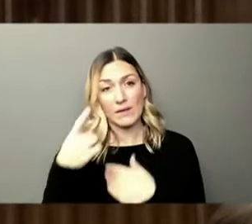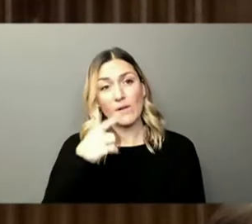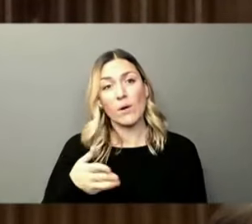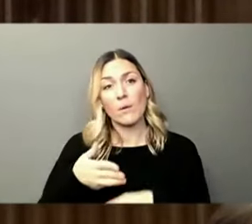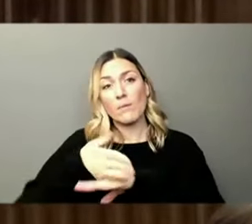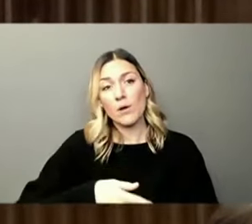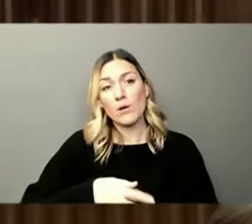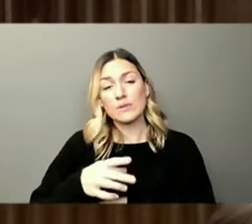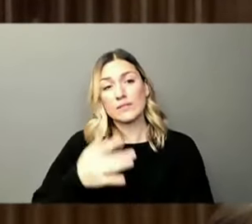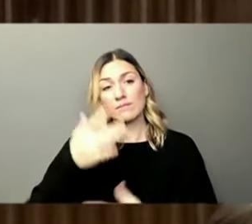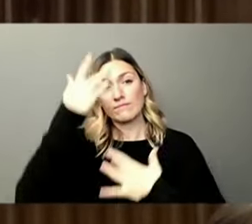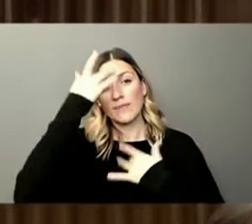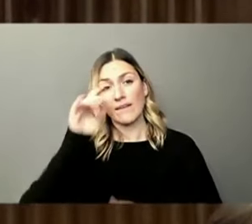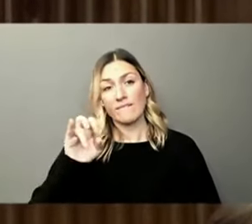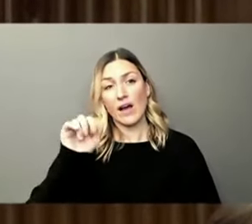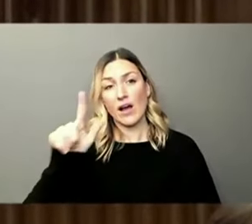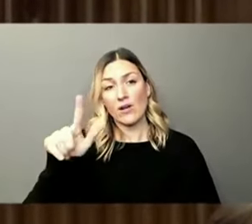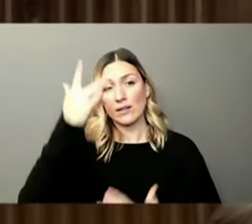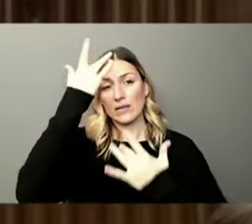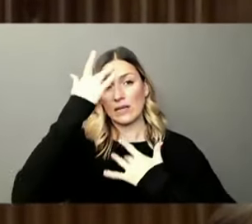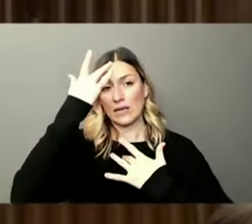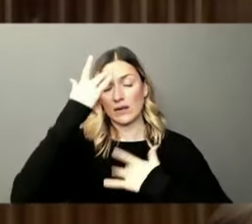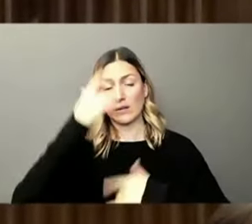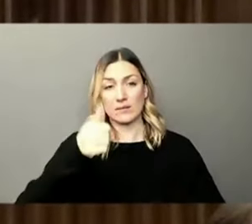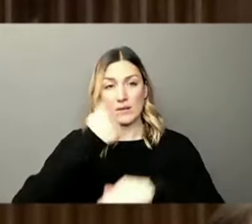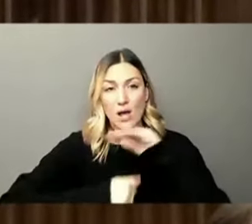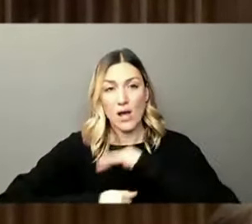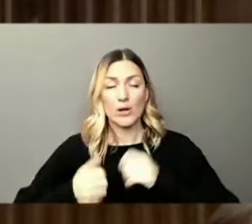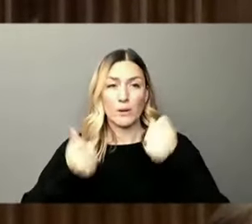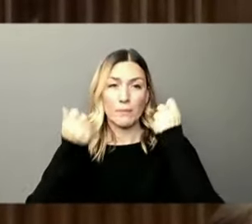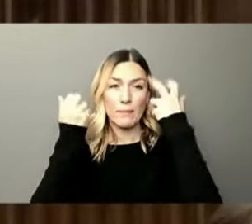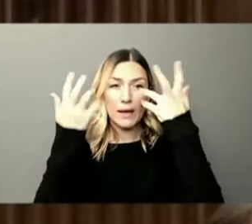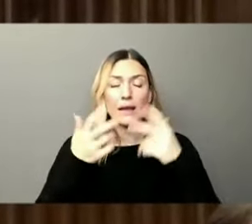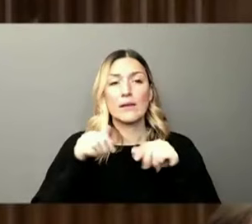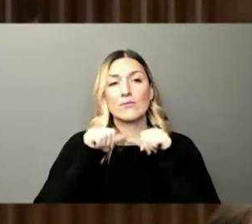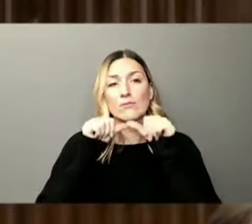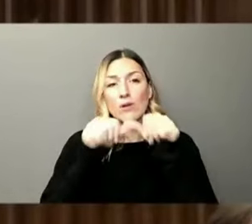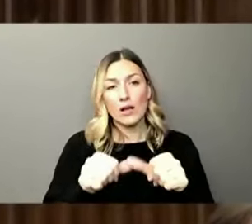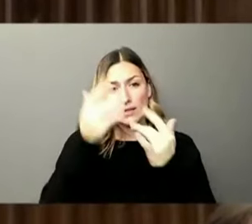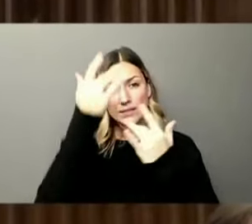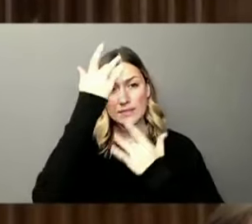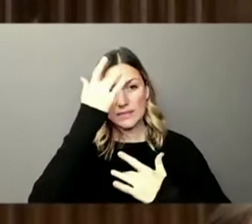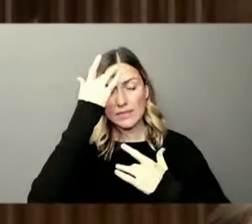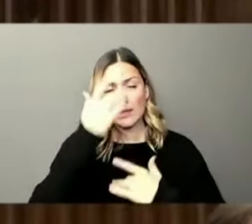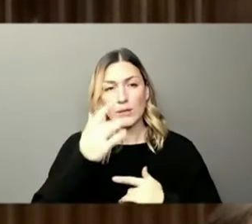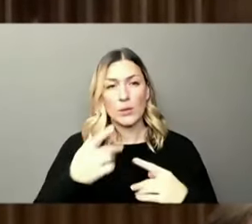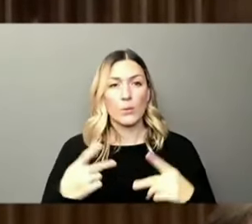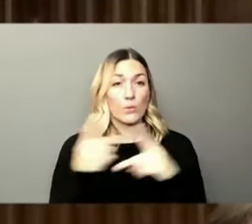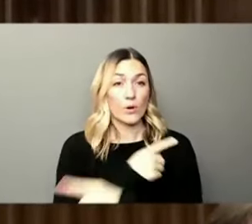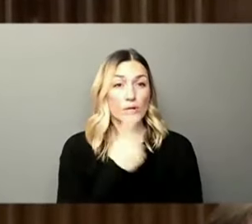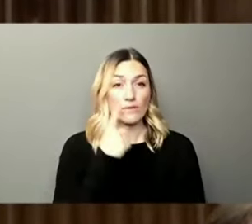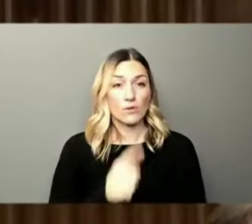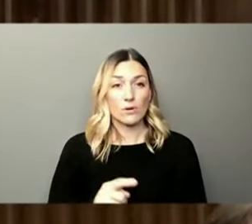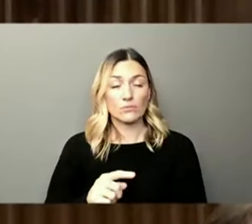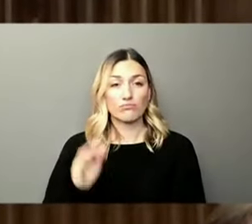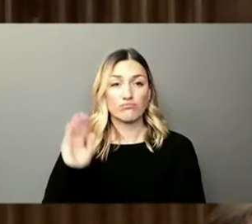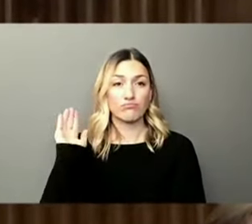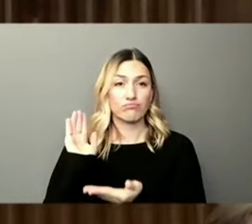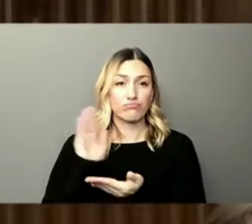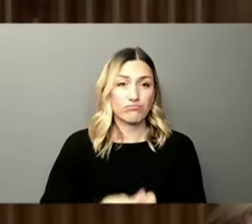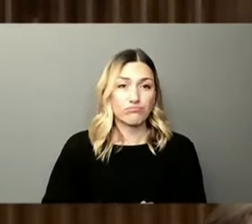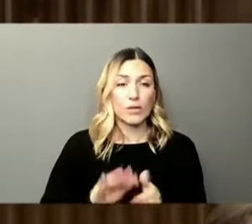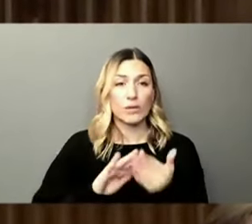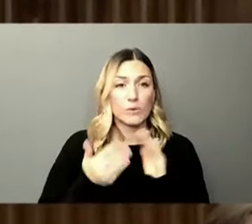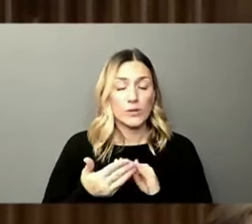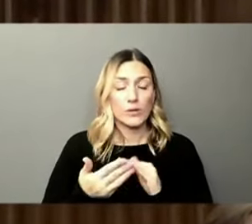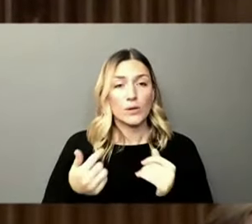that cluster around a set of understudied complex chronic diseases and are compounded for marginalized communities by social drivers of health. With enough